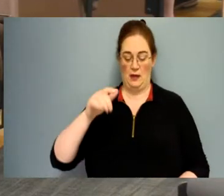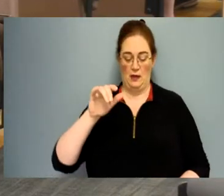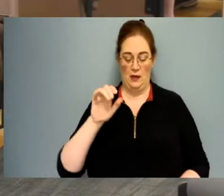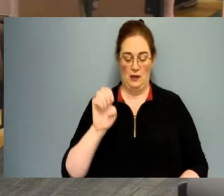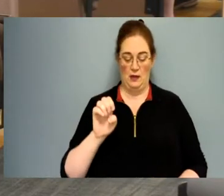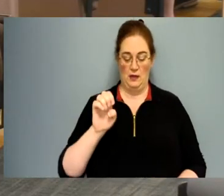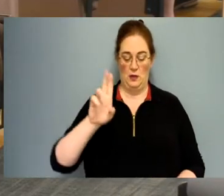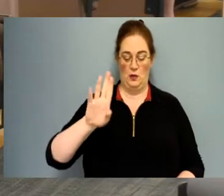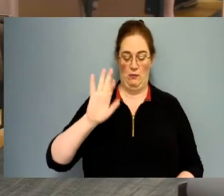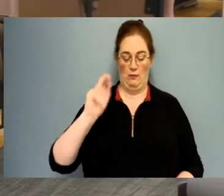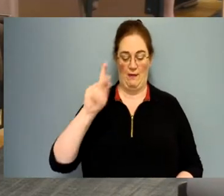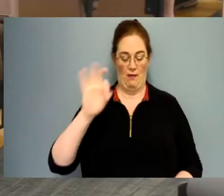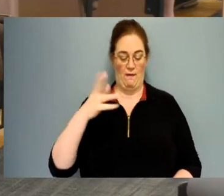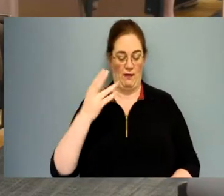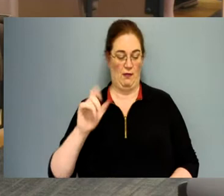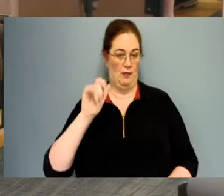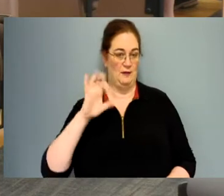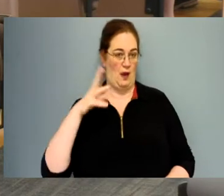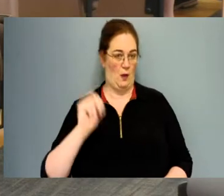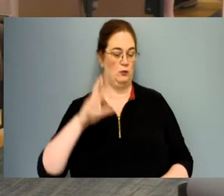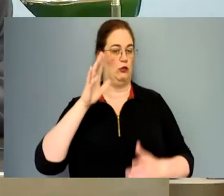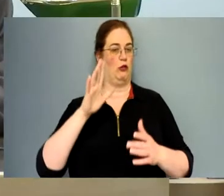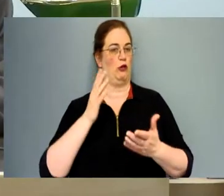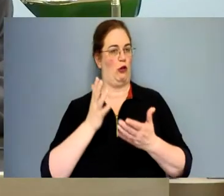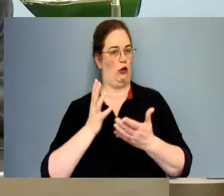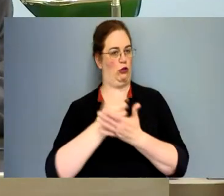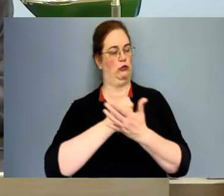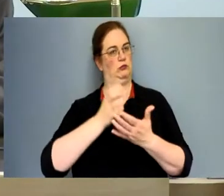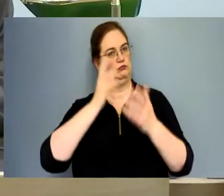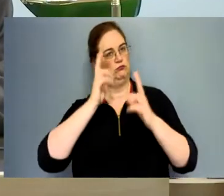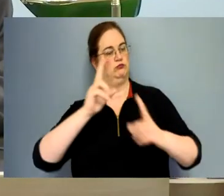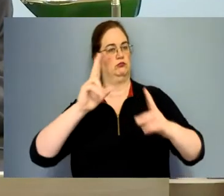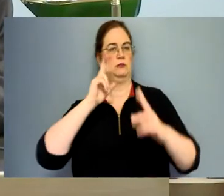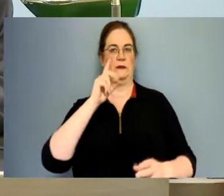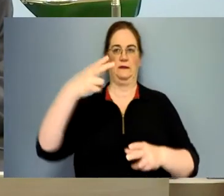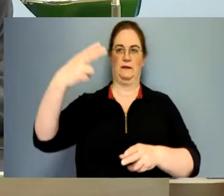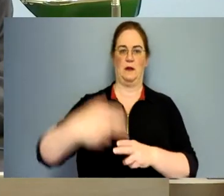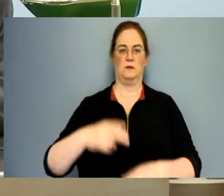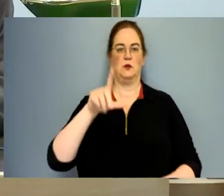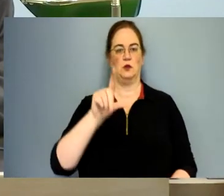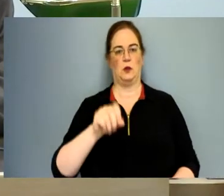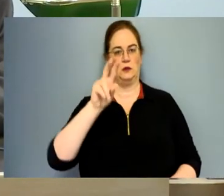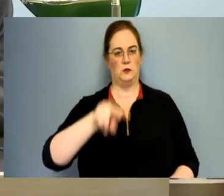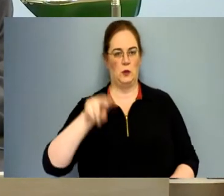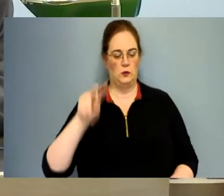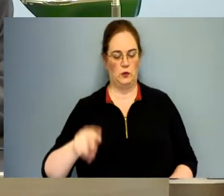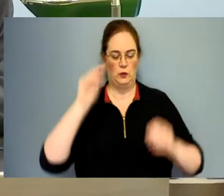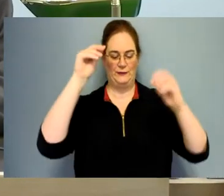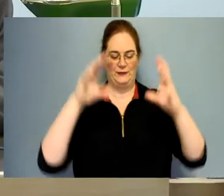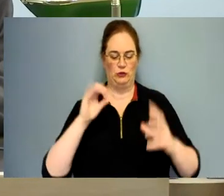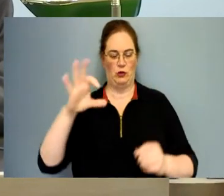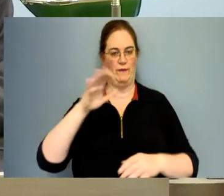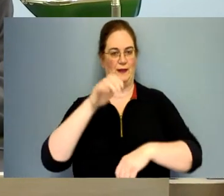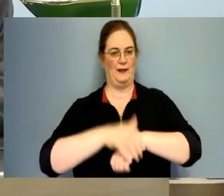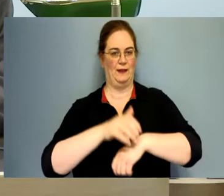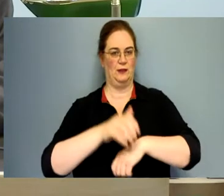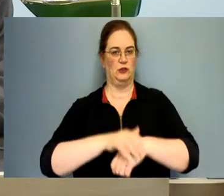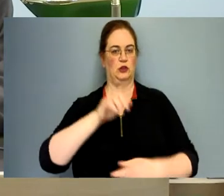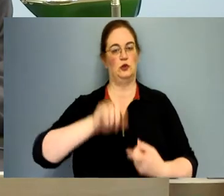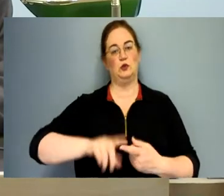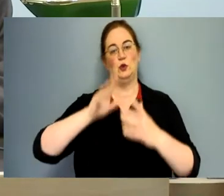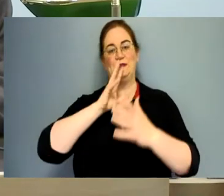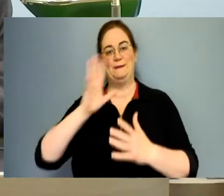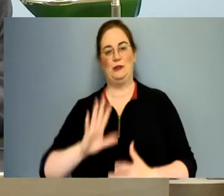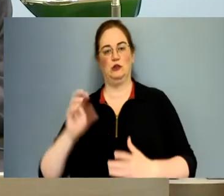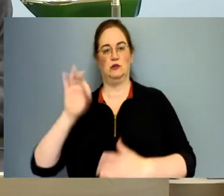Hilltown has earned the prestigious distinction of being named the 2022 Teachers of English to Speakers